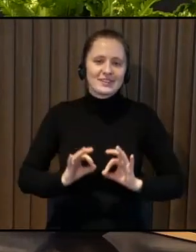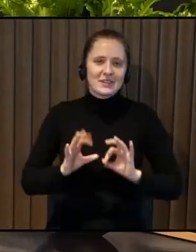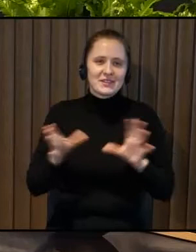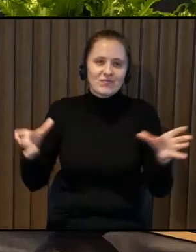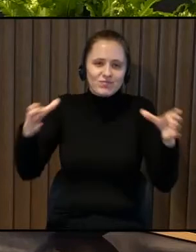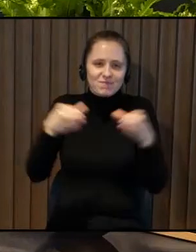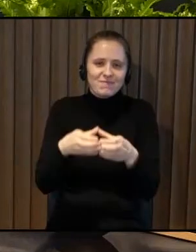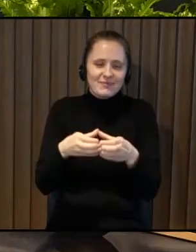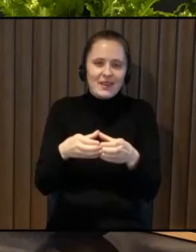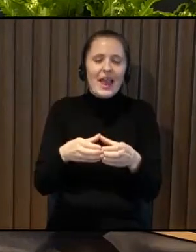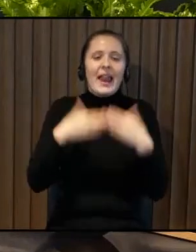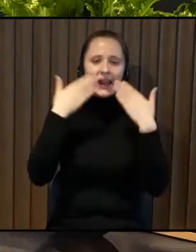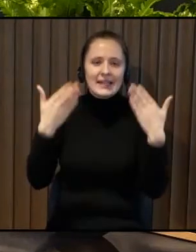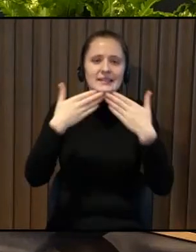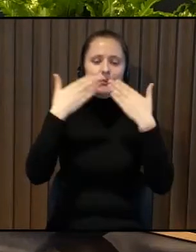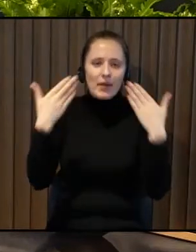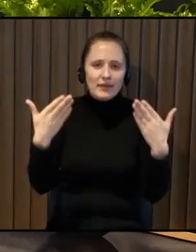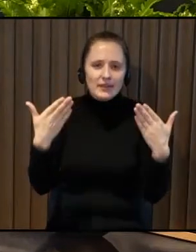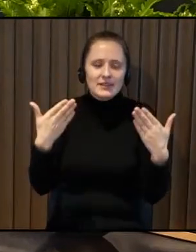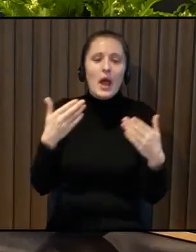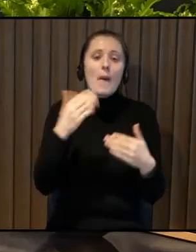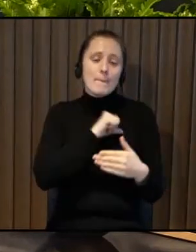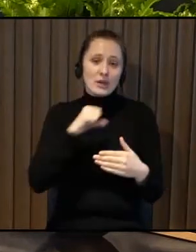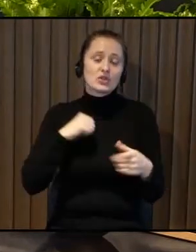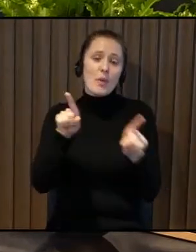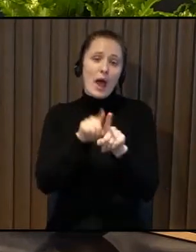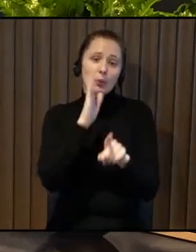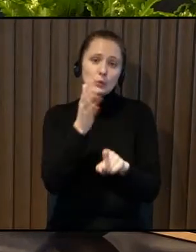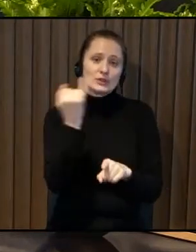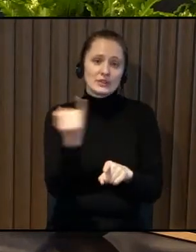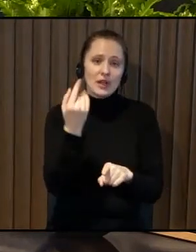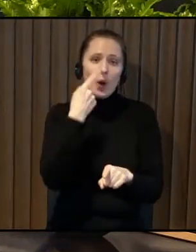from creative office, from agency Lietus reigns.